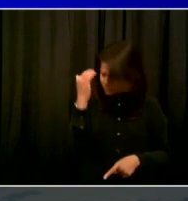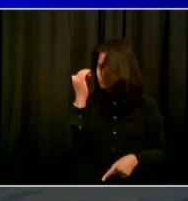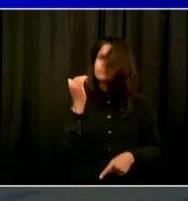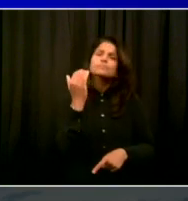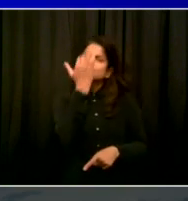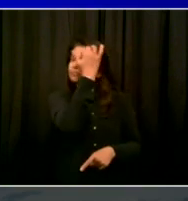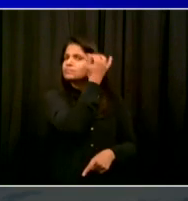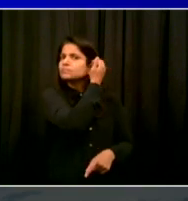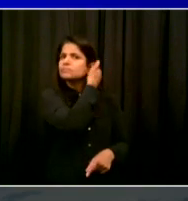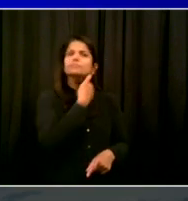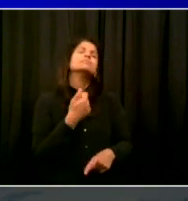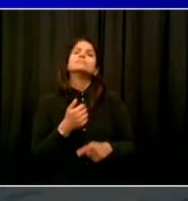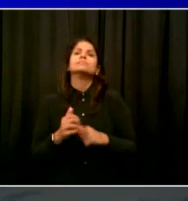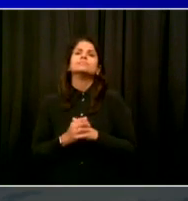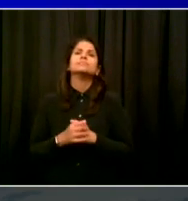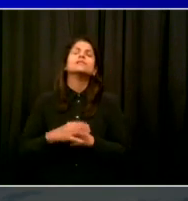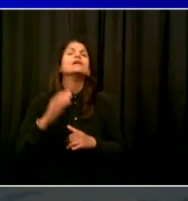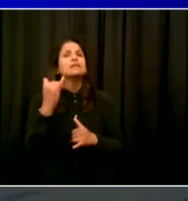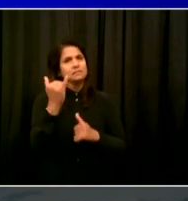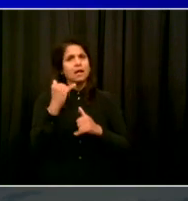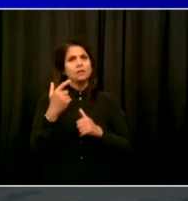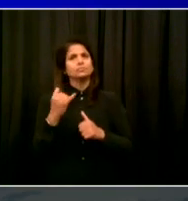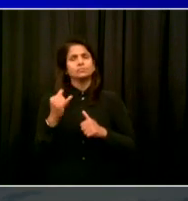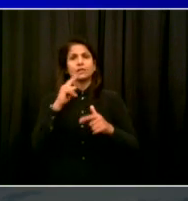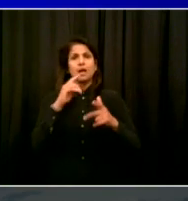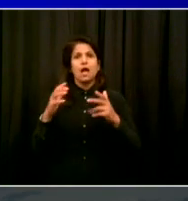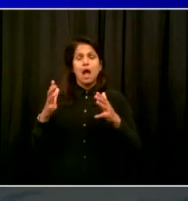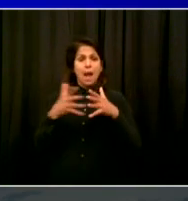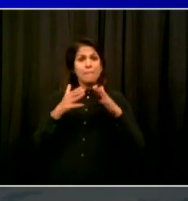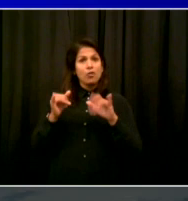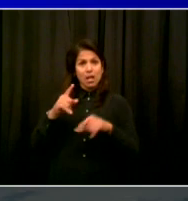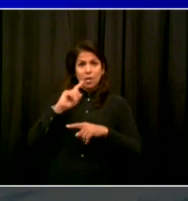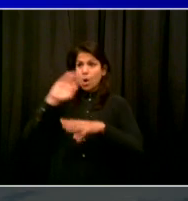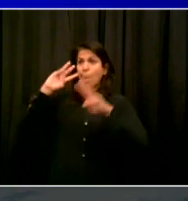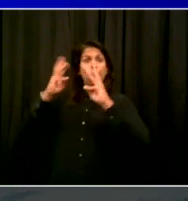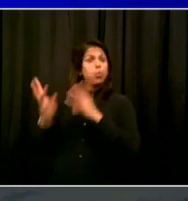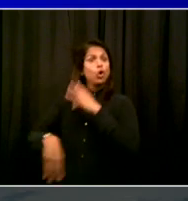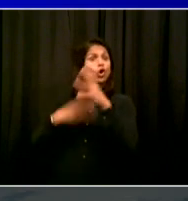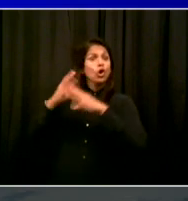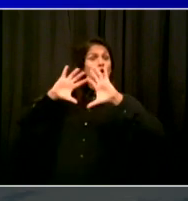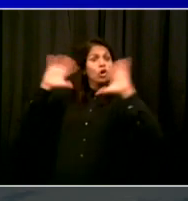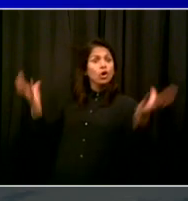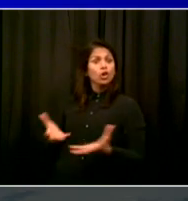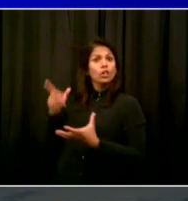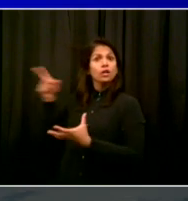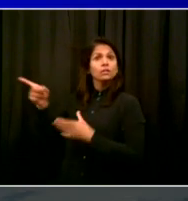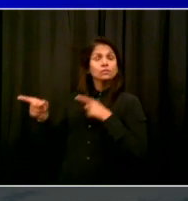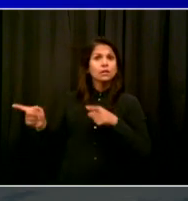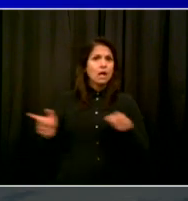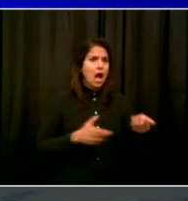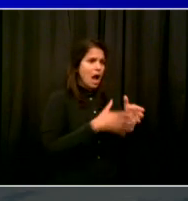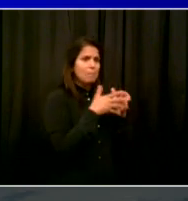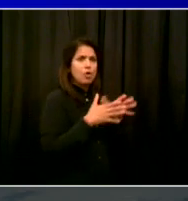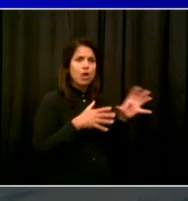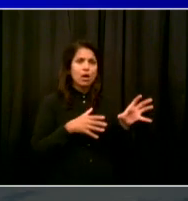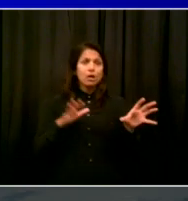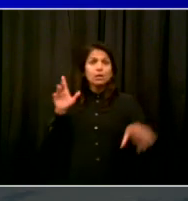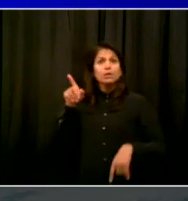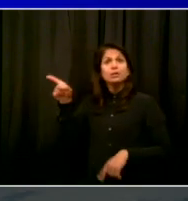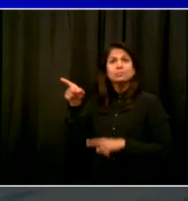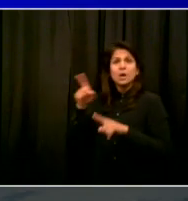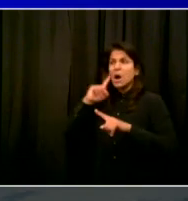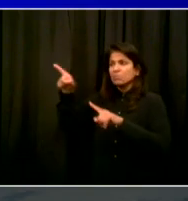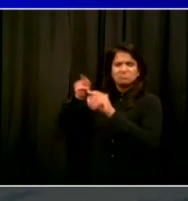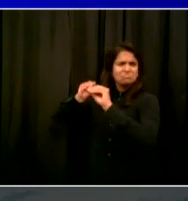and around the world, it doesn't stay local unless each of us takes the action that we need to